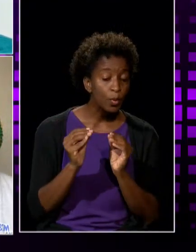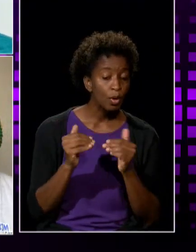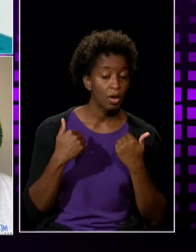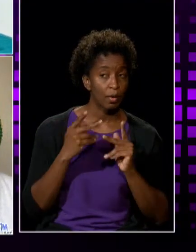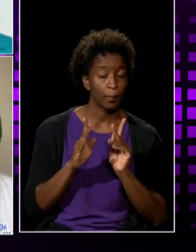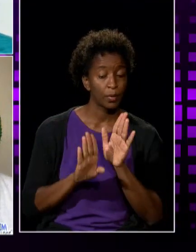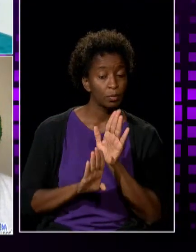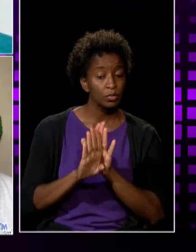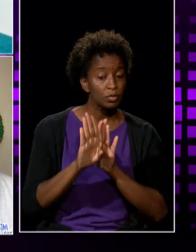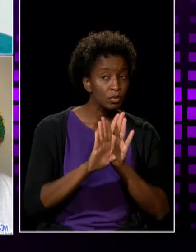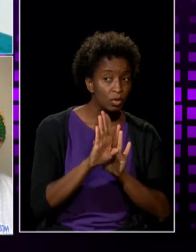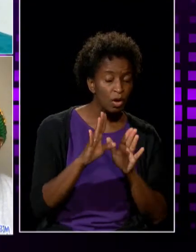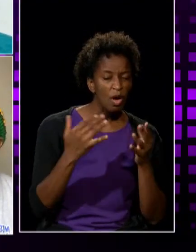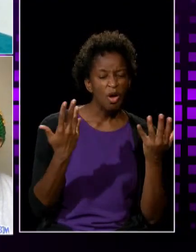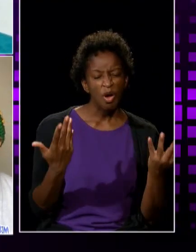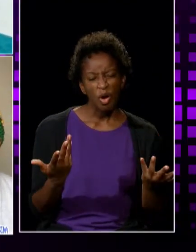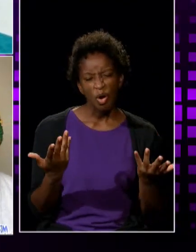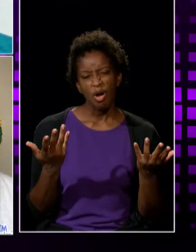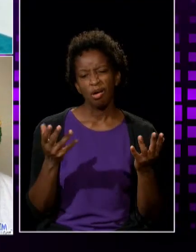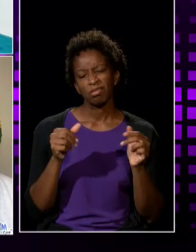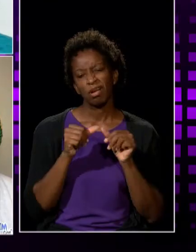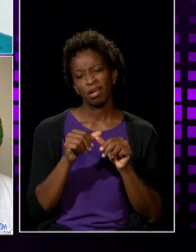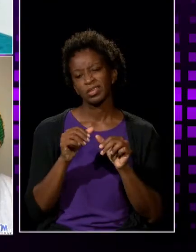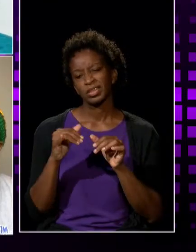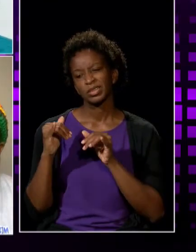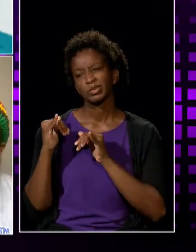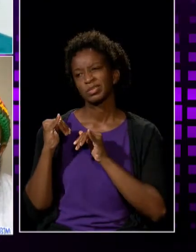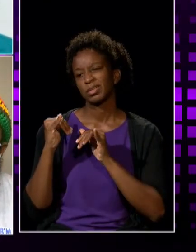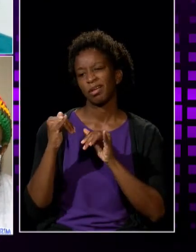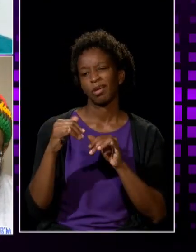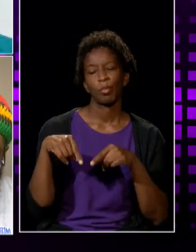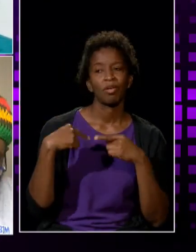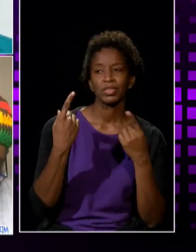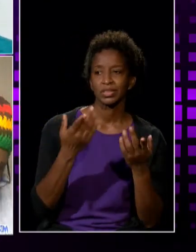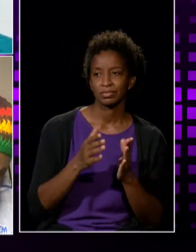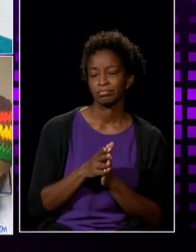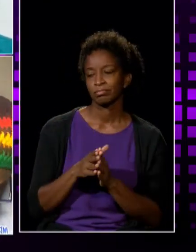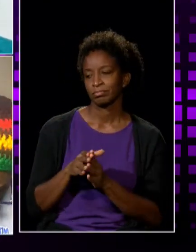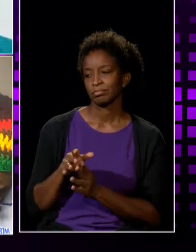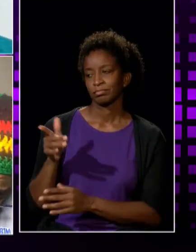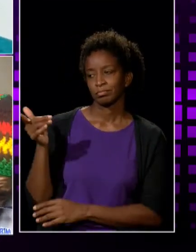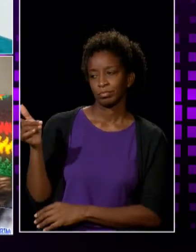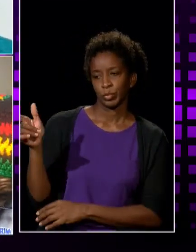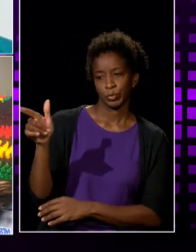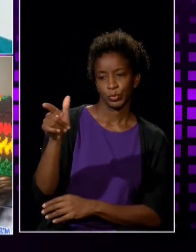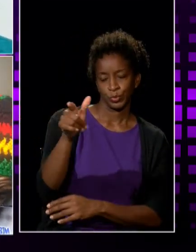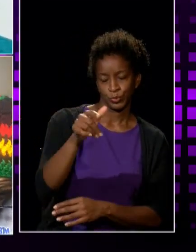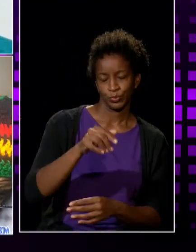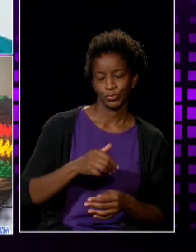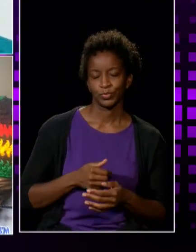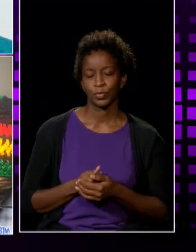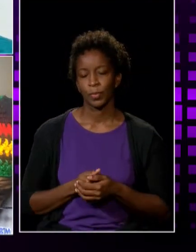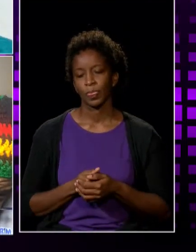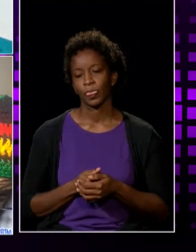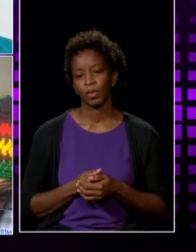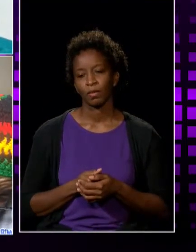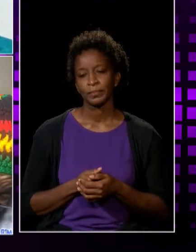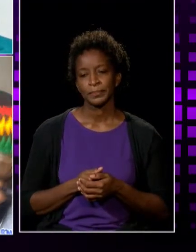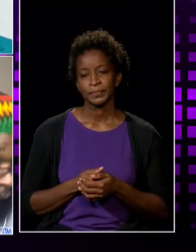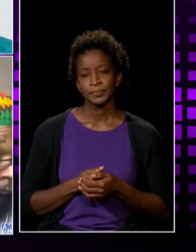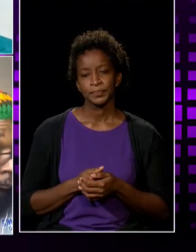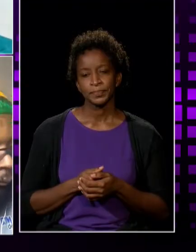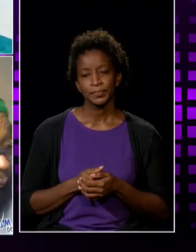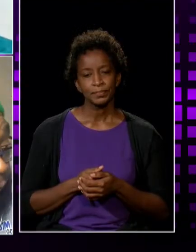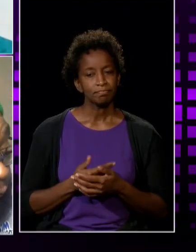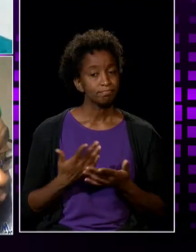remain the same? Khaleel, we'll start with you, then Okera, Tyrique, and then Sluggy again. As I